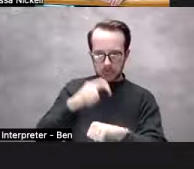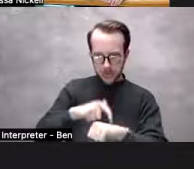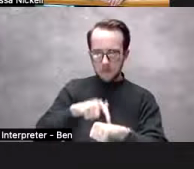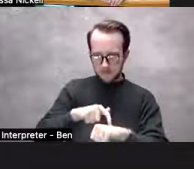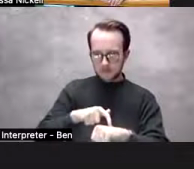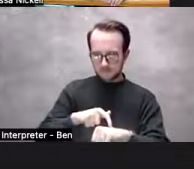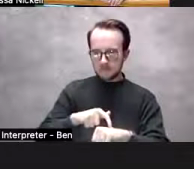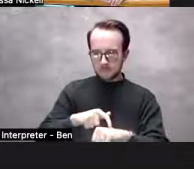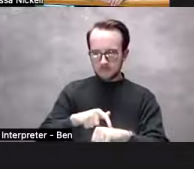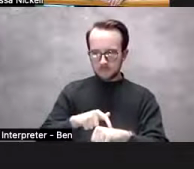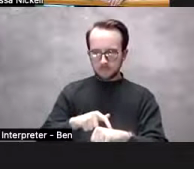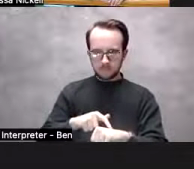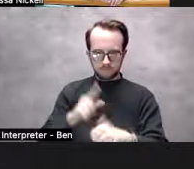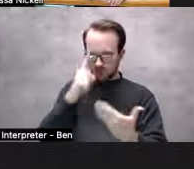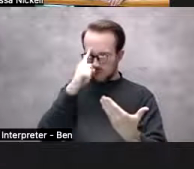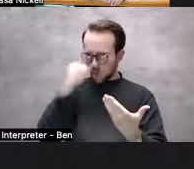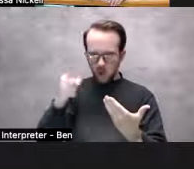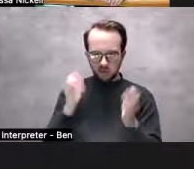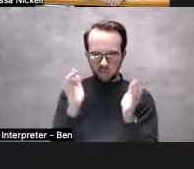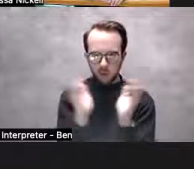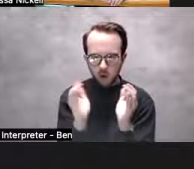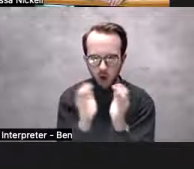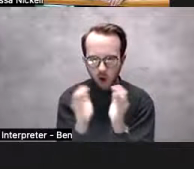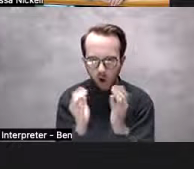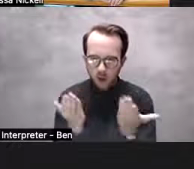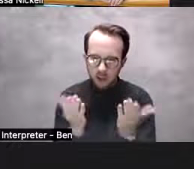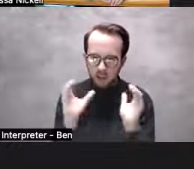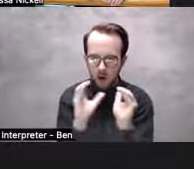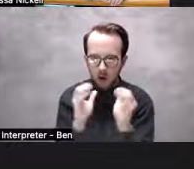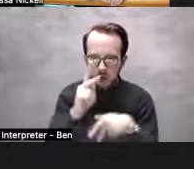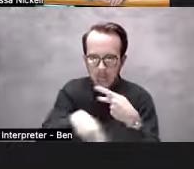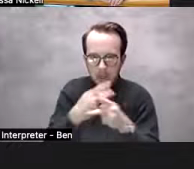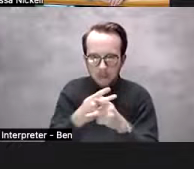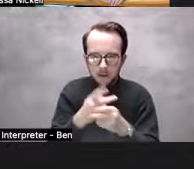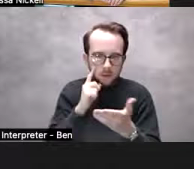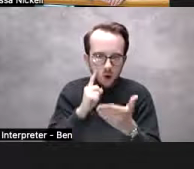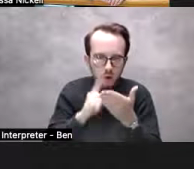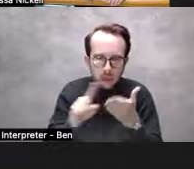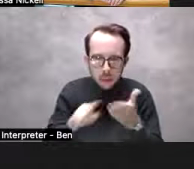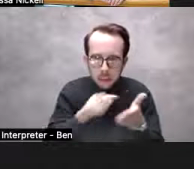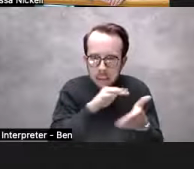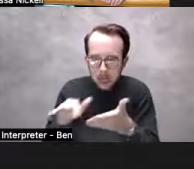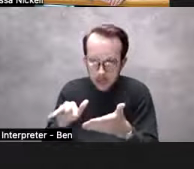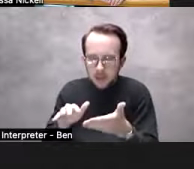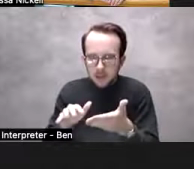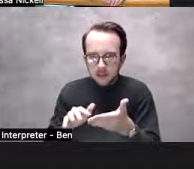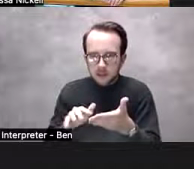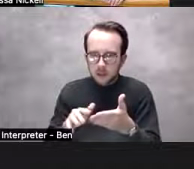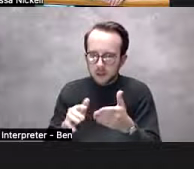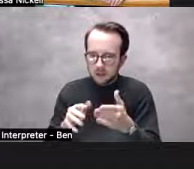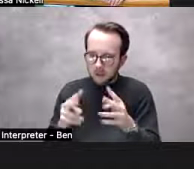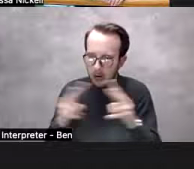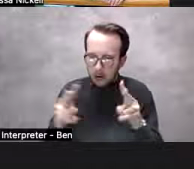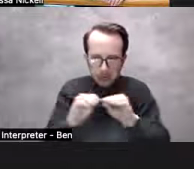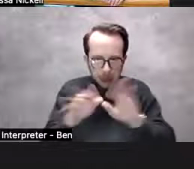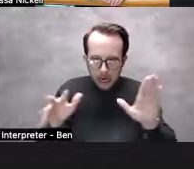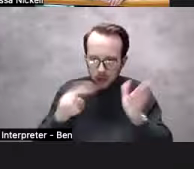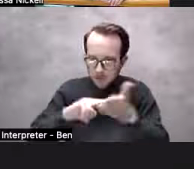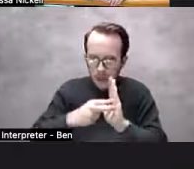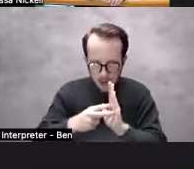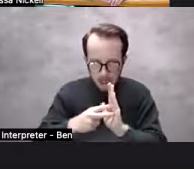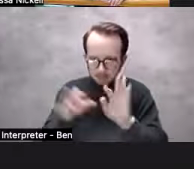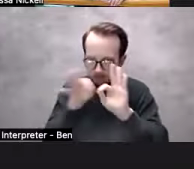for pretty much a small sort of type of a research study, very, very well-defined, very specific research study that's going